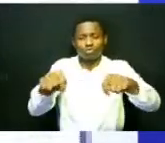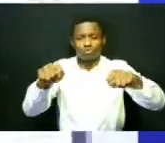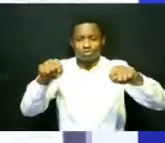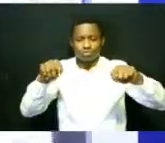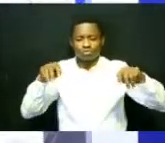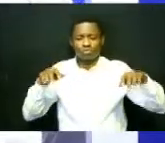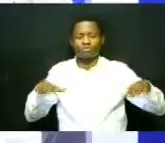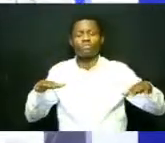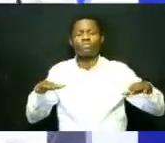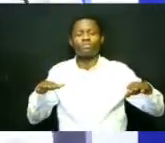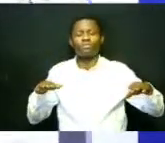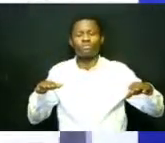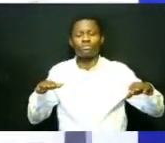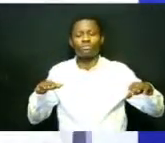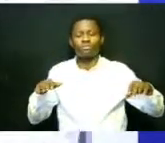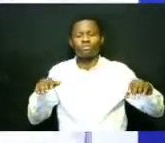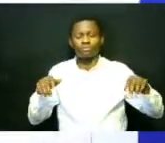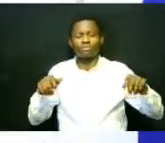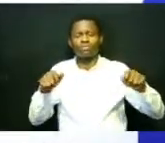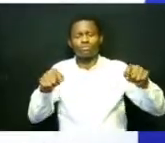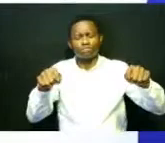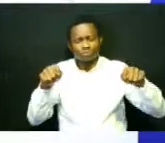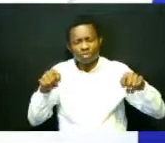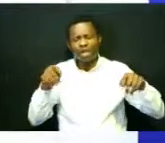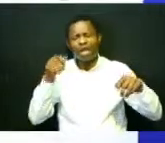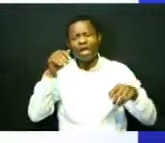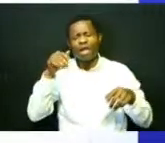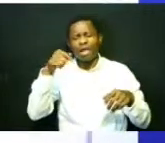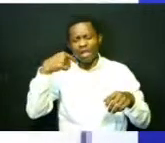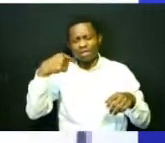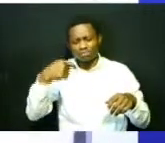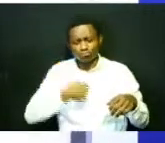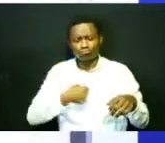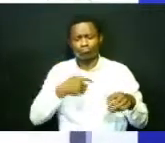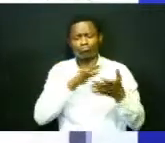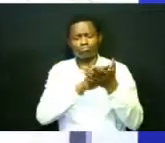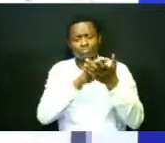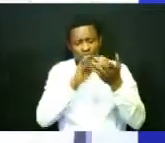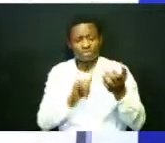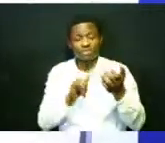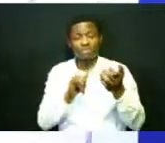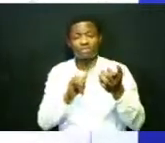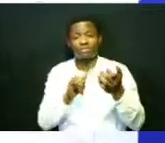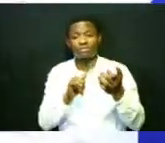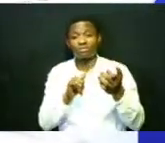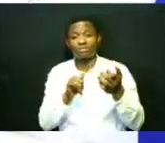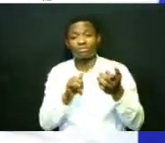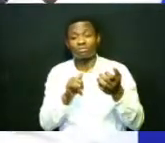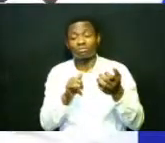throne. I believe without any scriptural basis